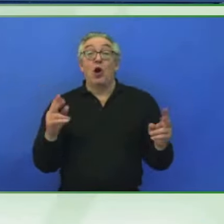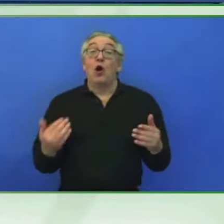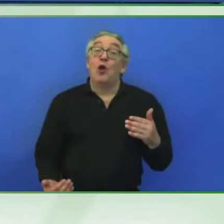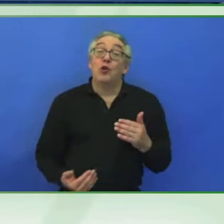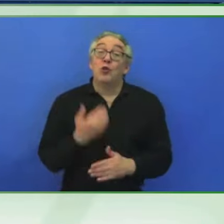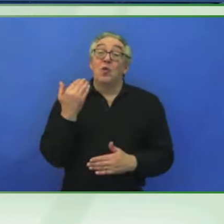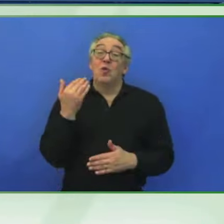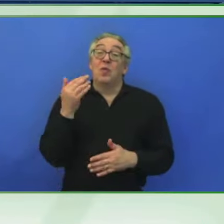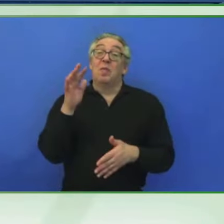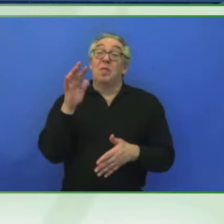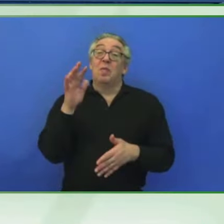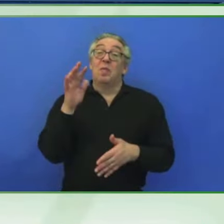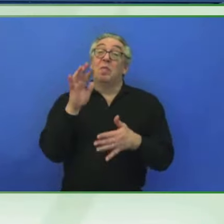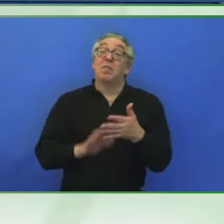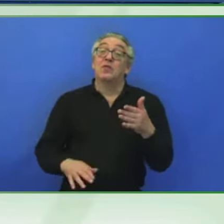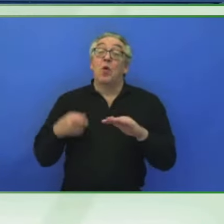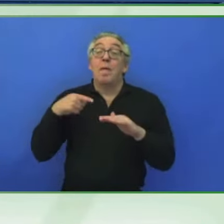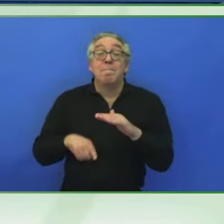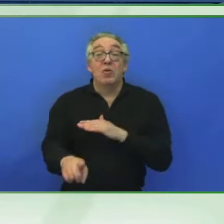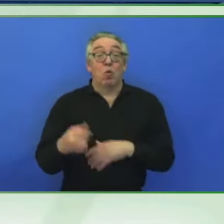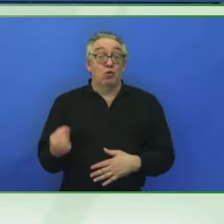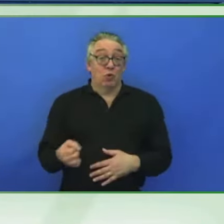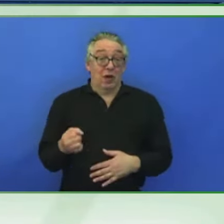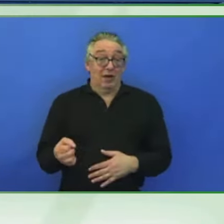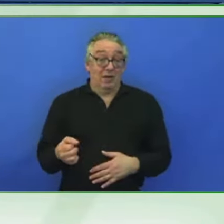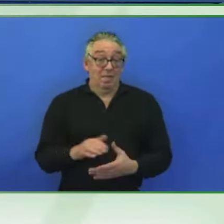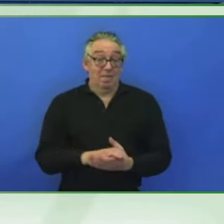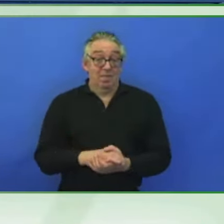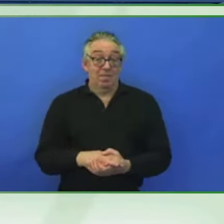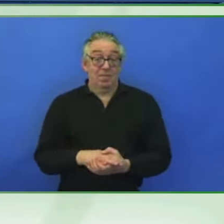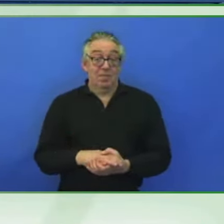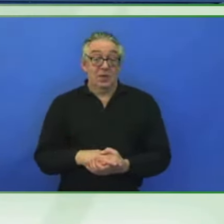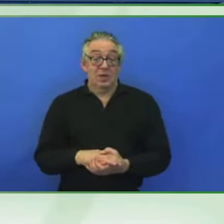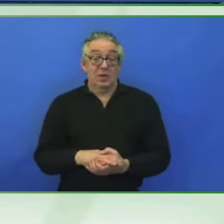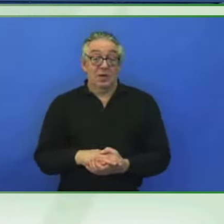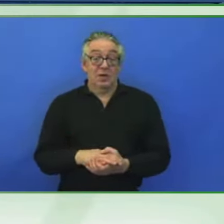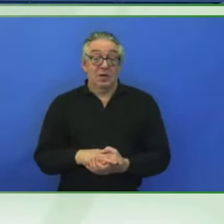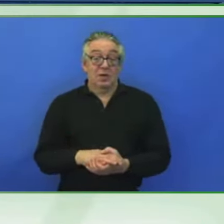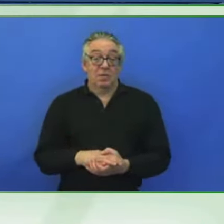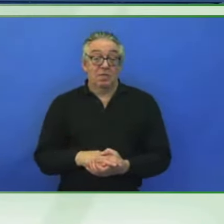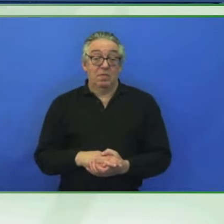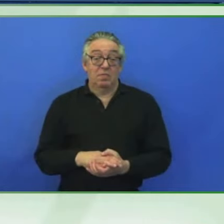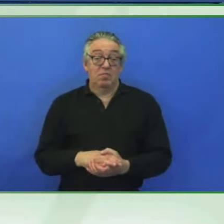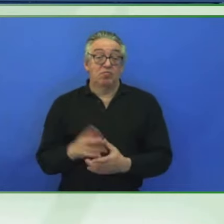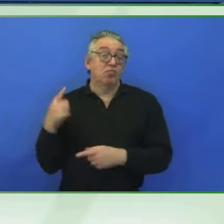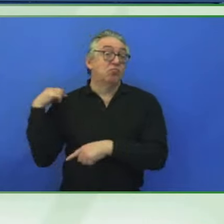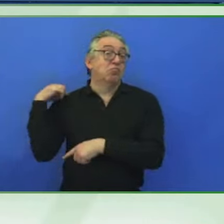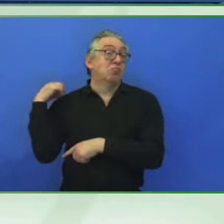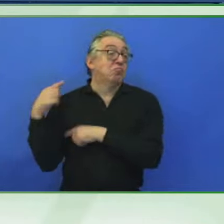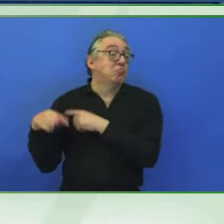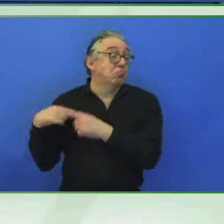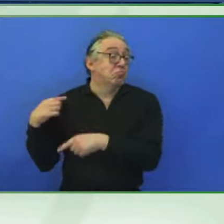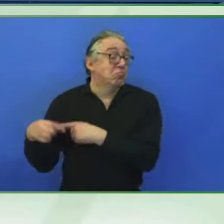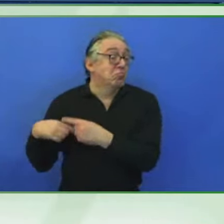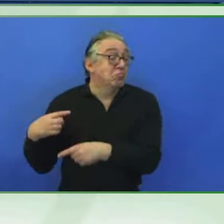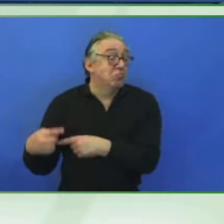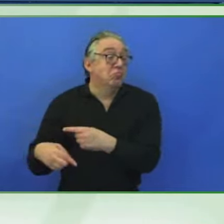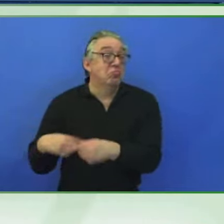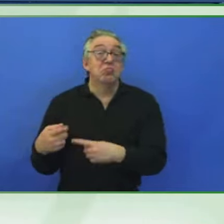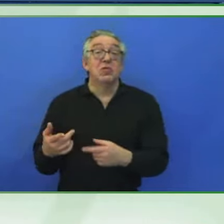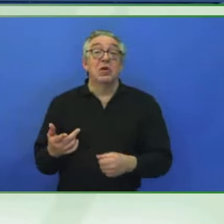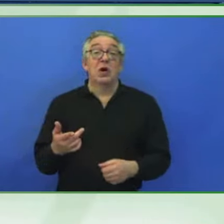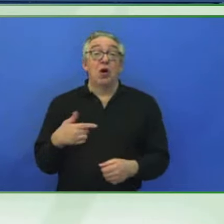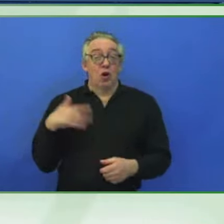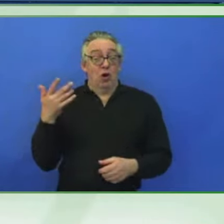historic renewal of the TMB train fleet has offered the opportunity to carry out a detailed review of